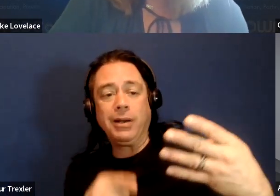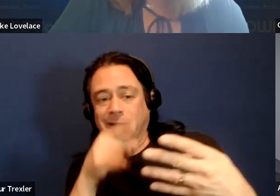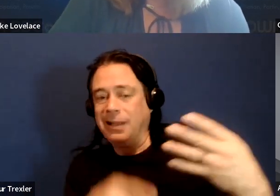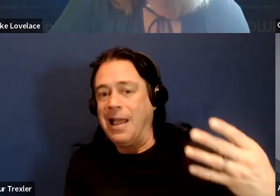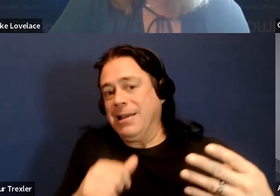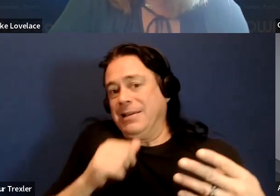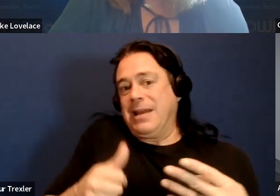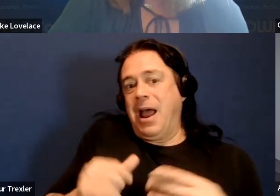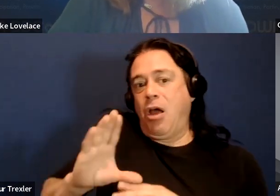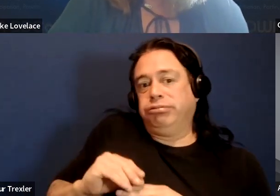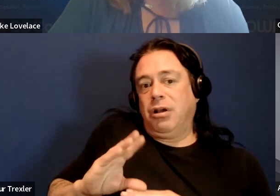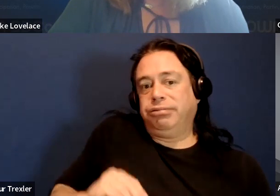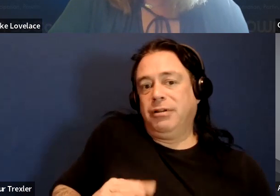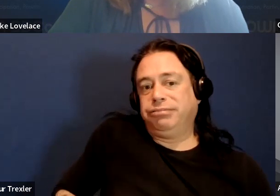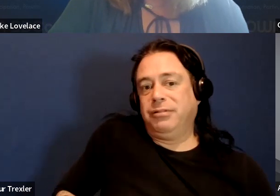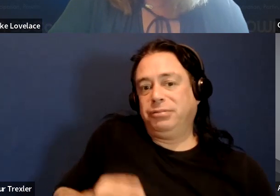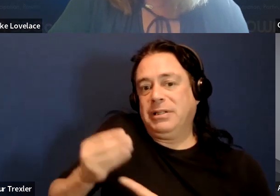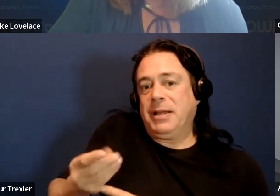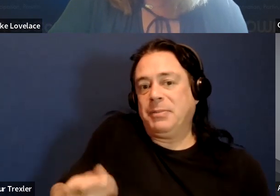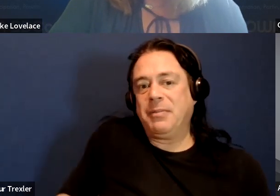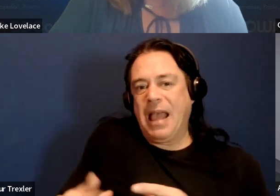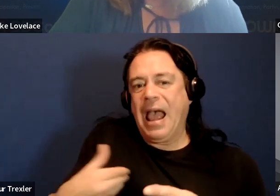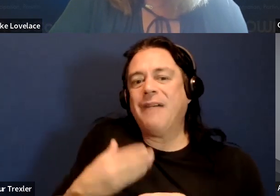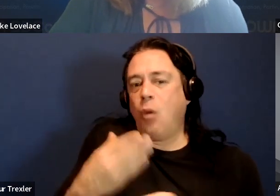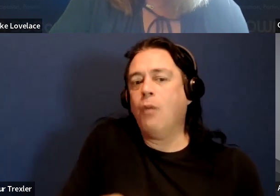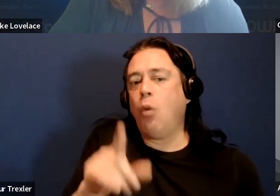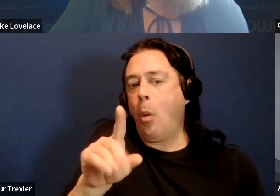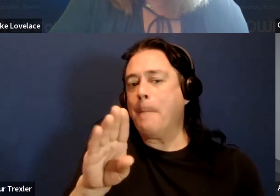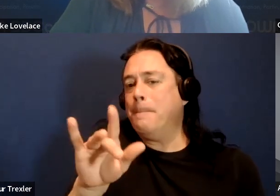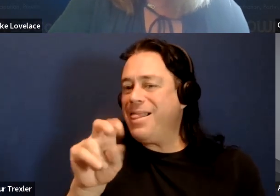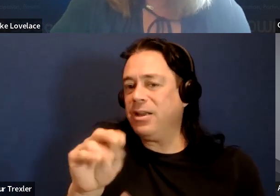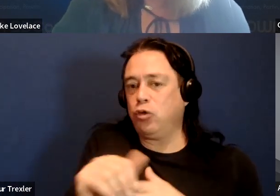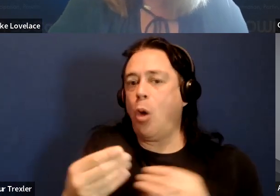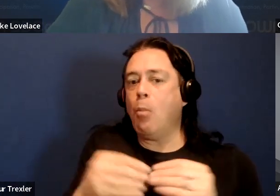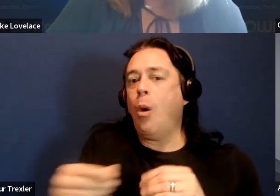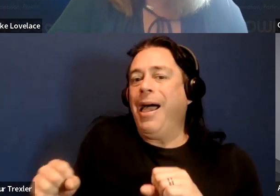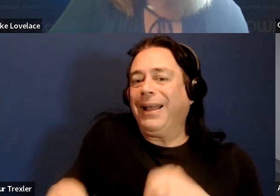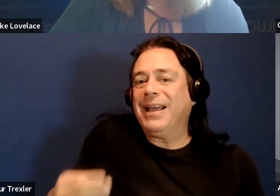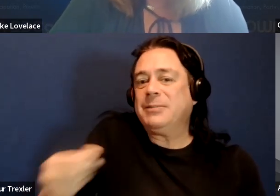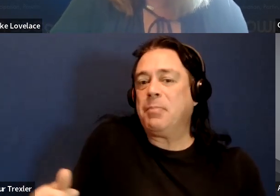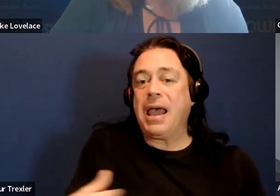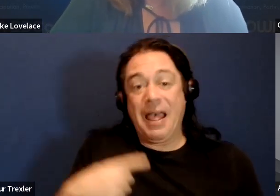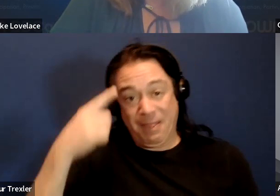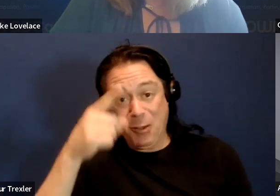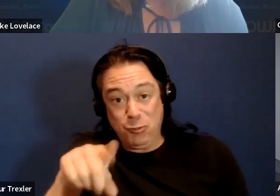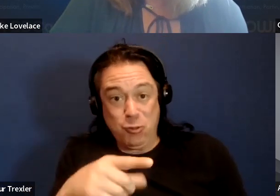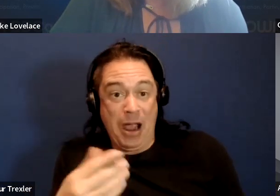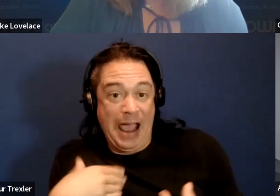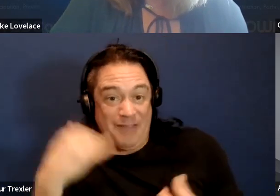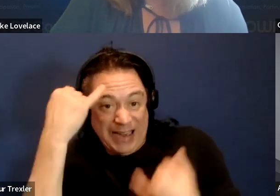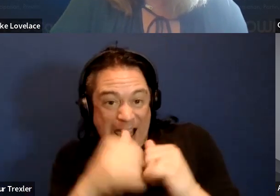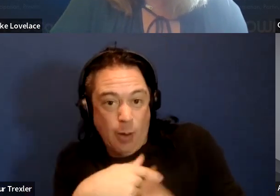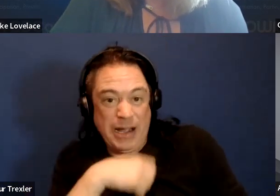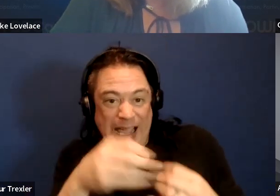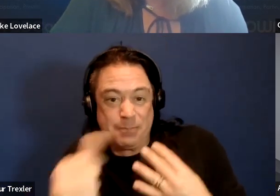money they have. They have over $1 billion more that they could spend. And I think you all might have some ideas on how they could spend that. So don't